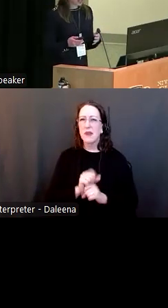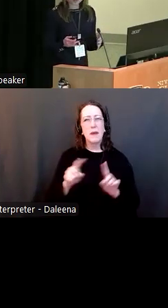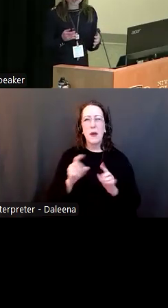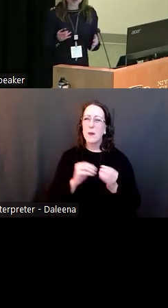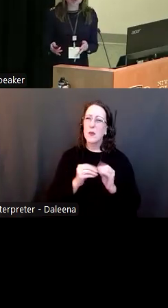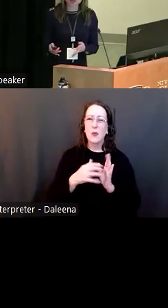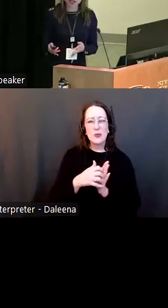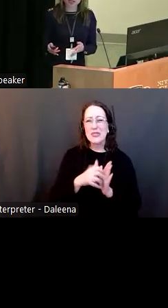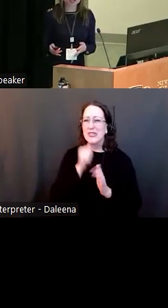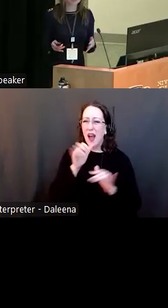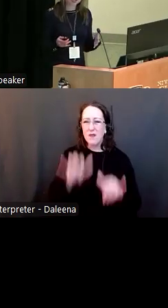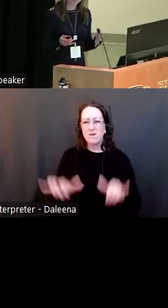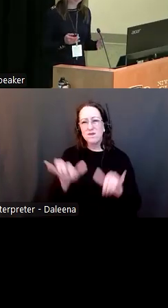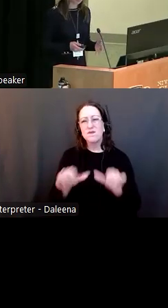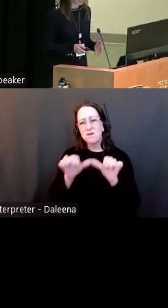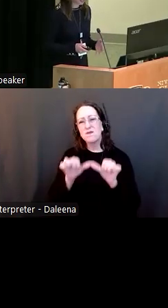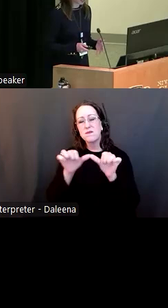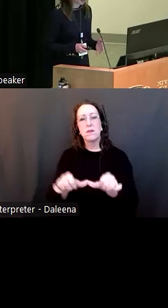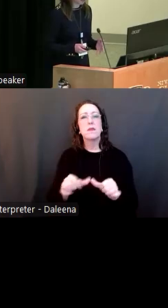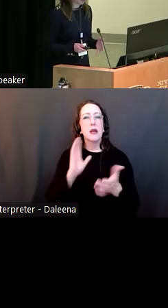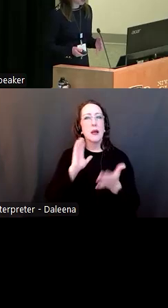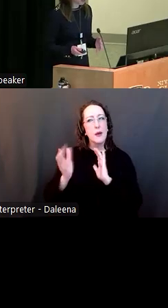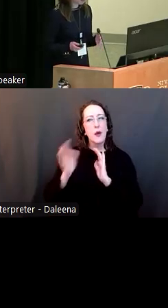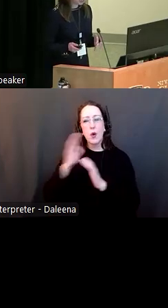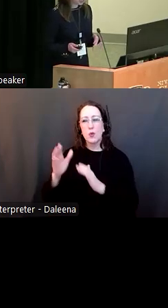inconsistent in first episode cases compared to chronic cases.